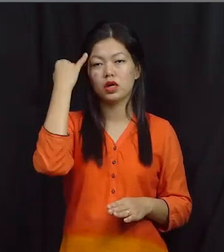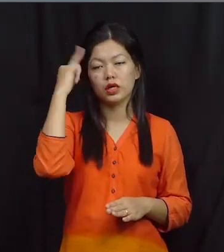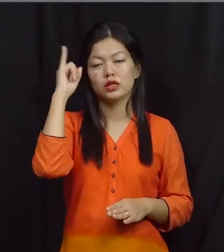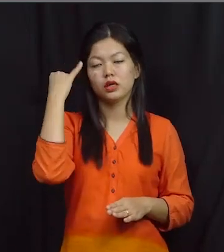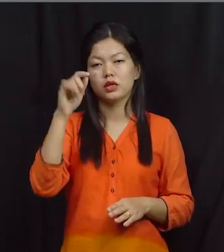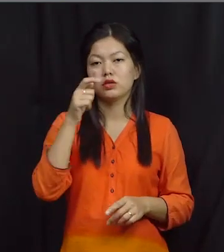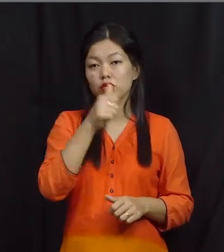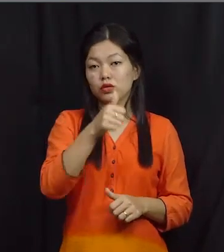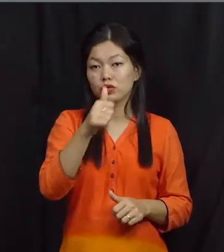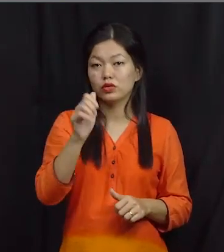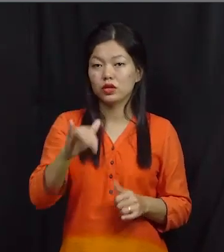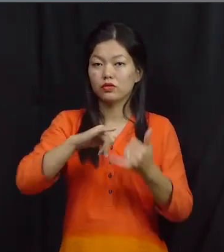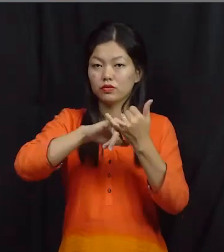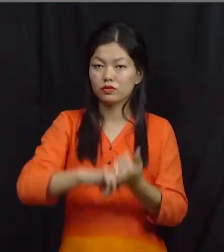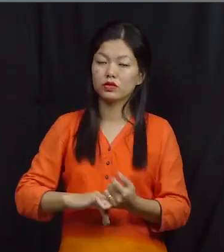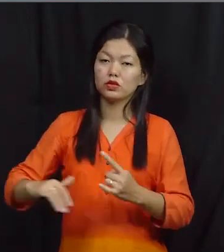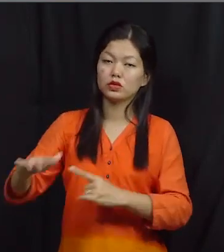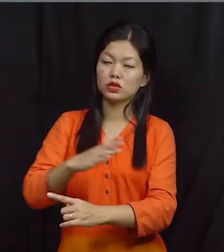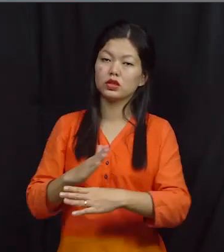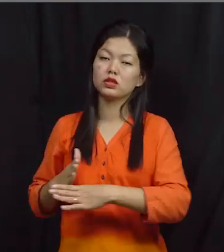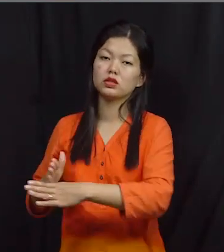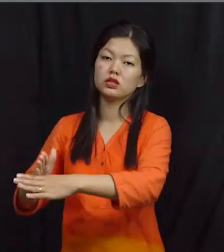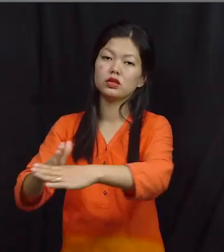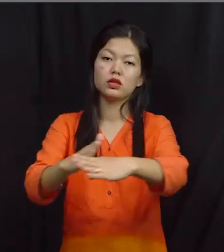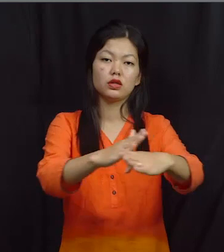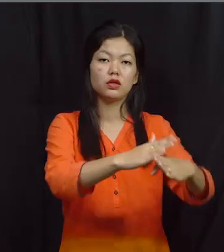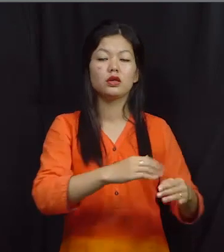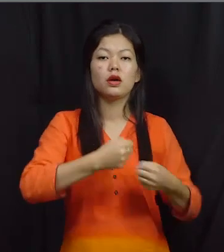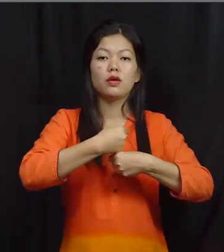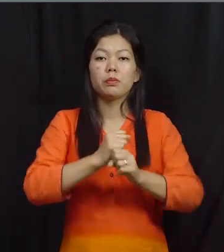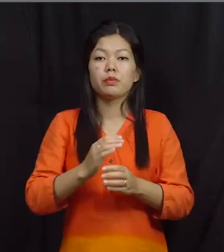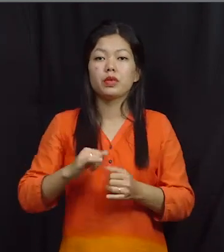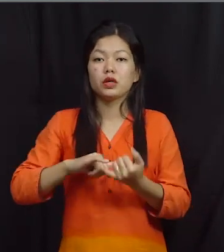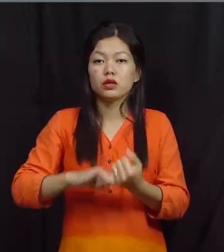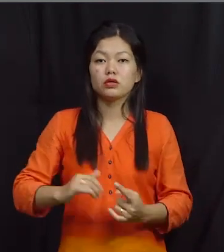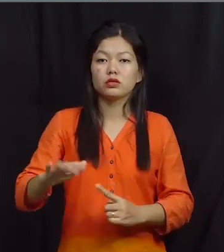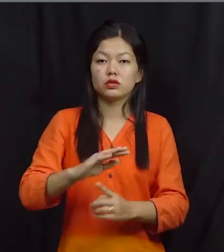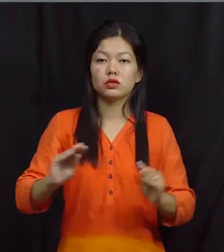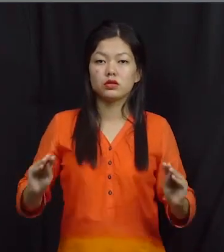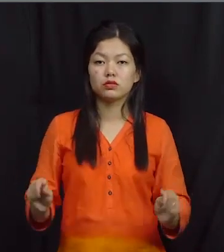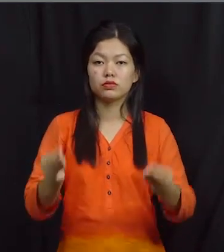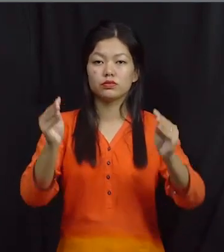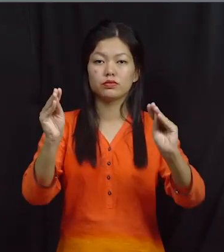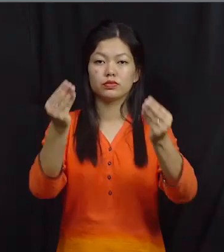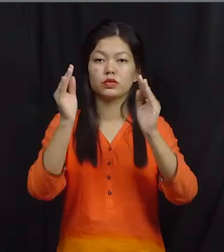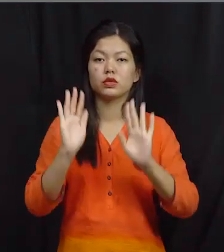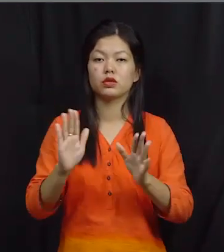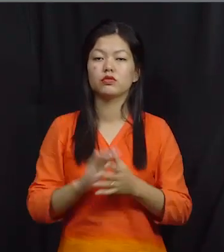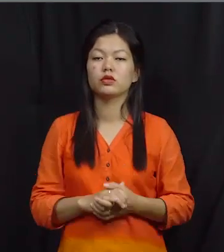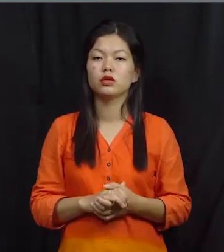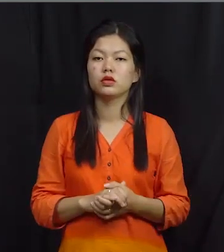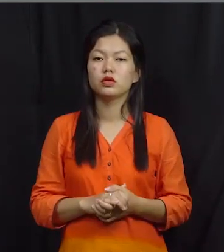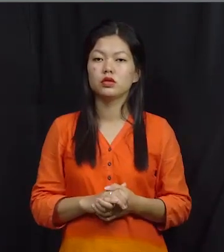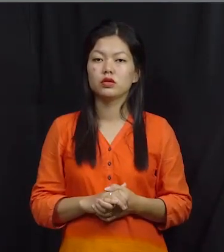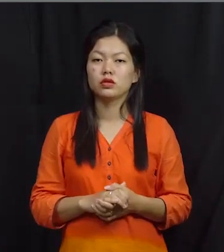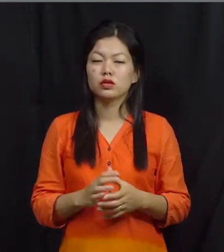you that you are contributing something to the society, isn't it? So that is how, if many